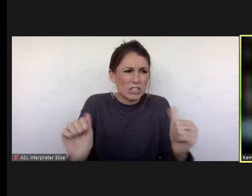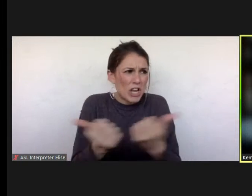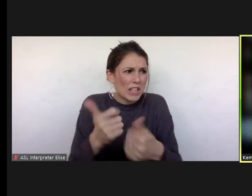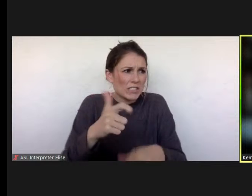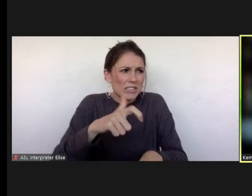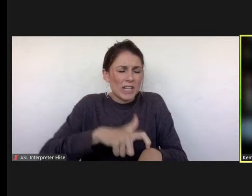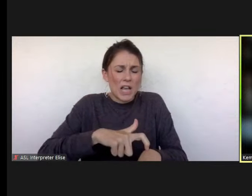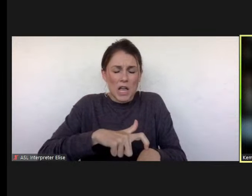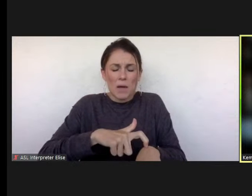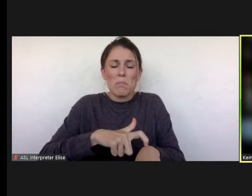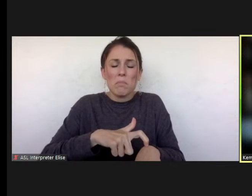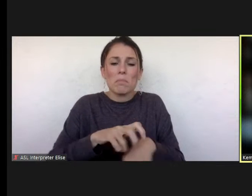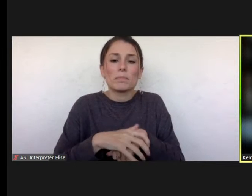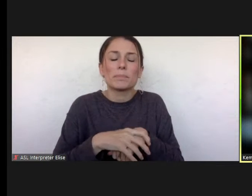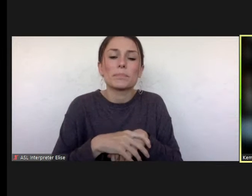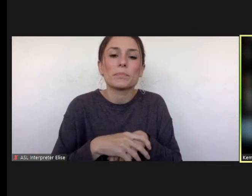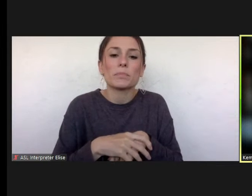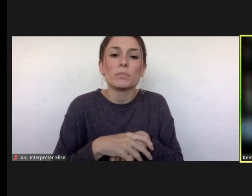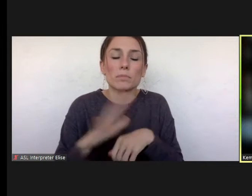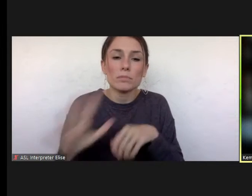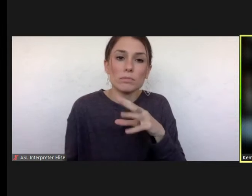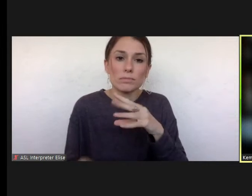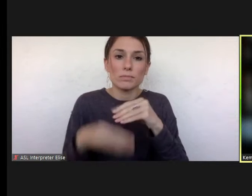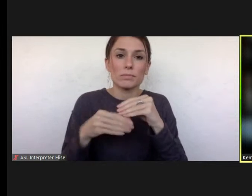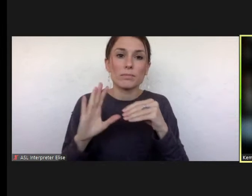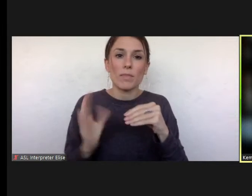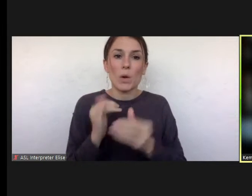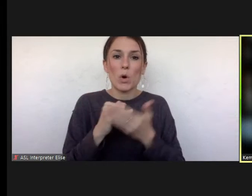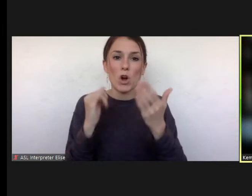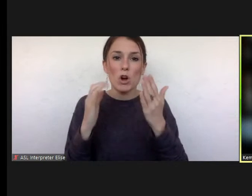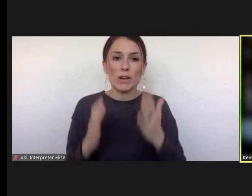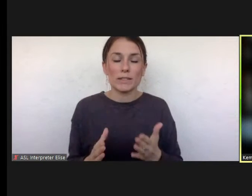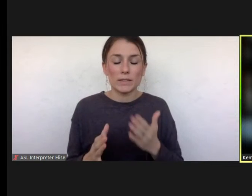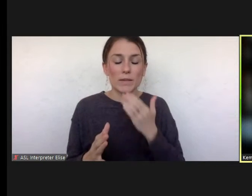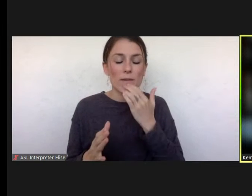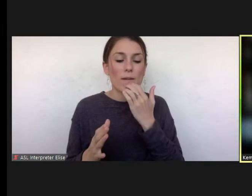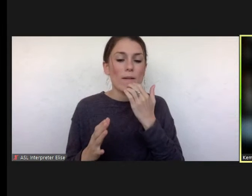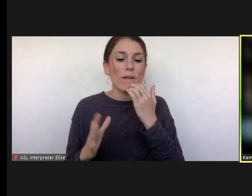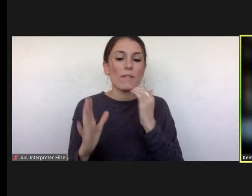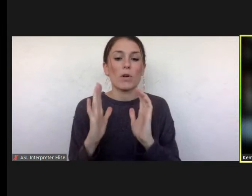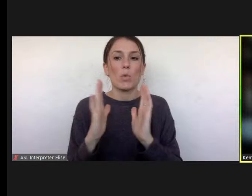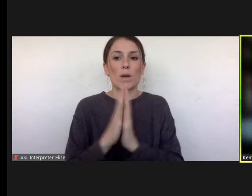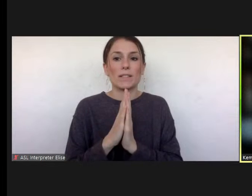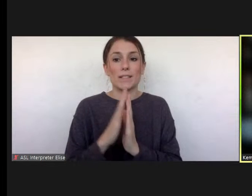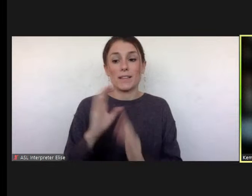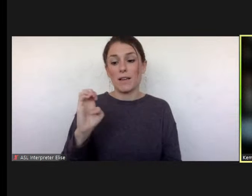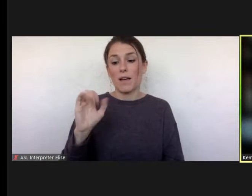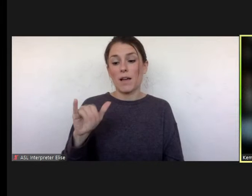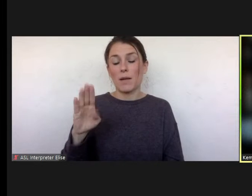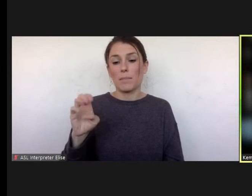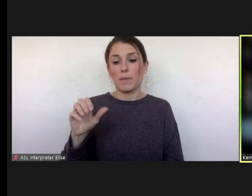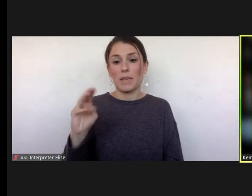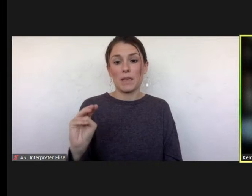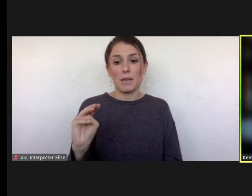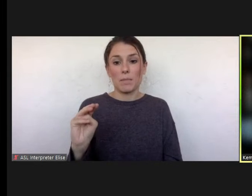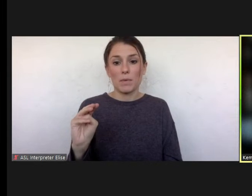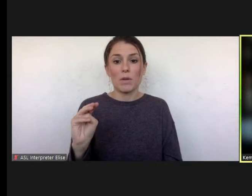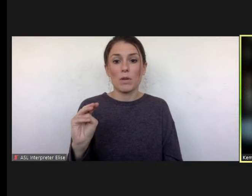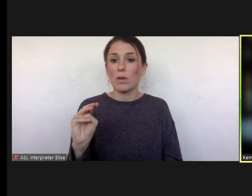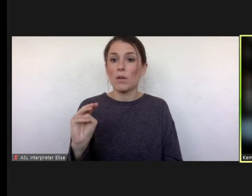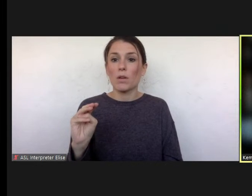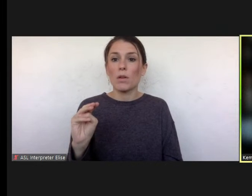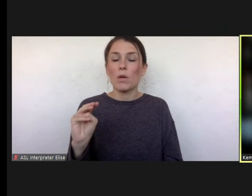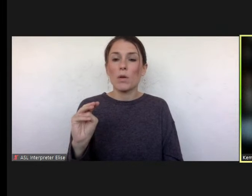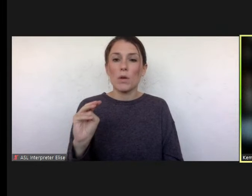times. Additionally, our artist fellows have requested that Eyebeam decenter English in